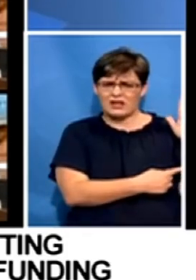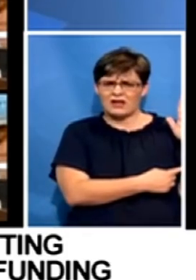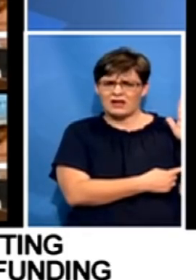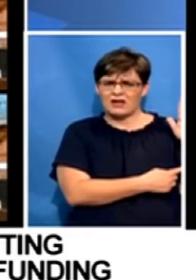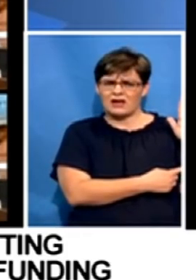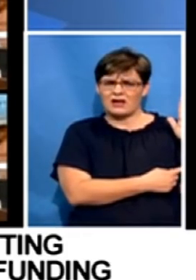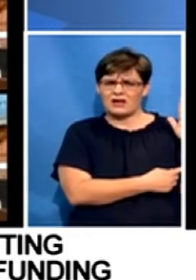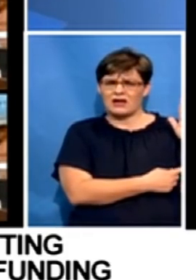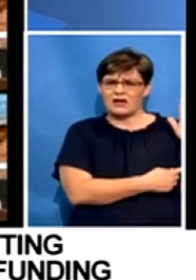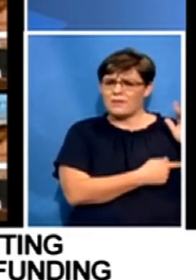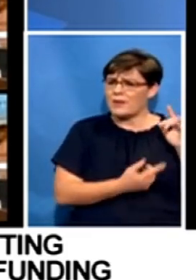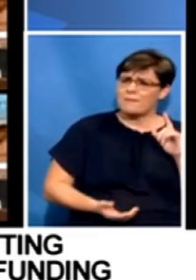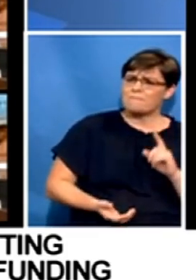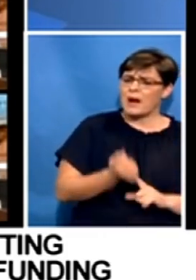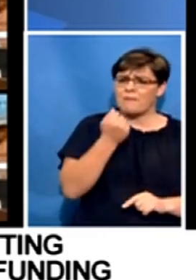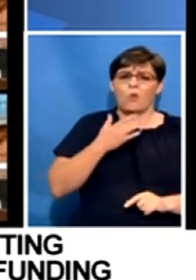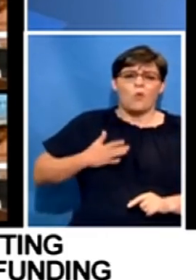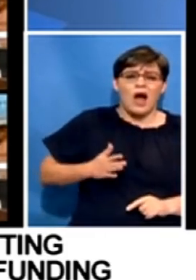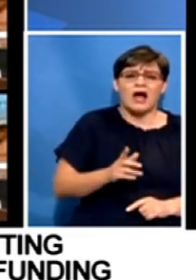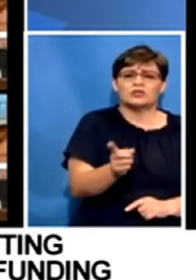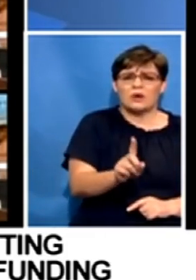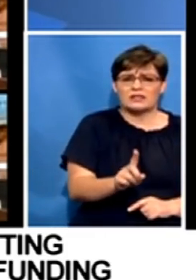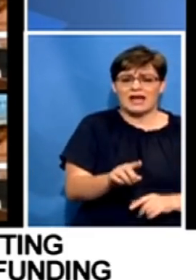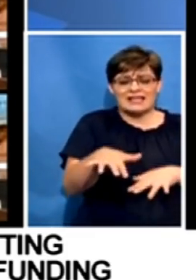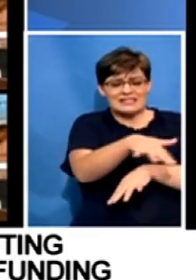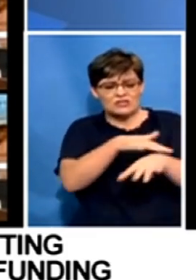improve the situation. Can you please comment on that?